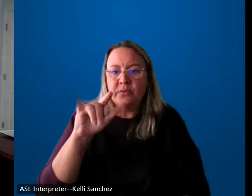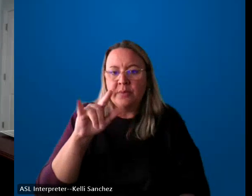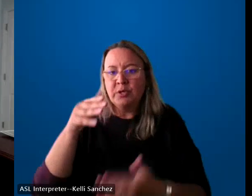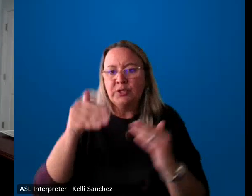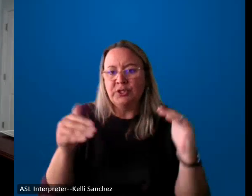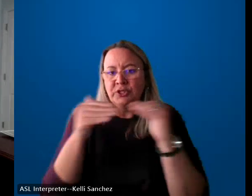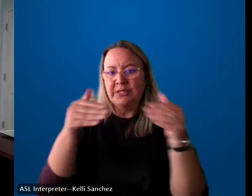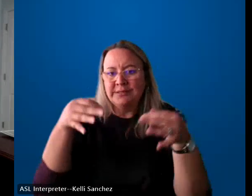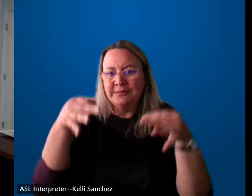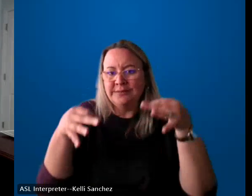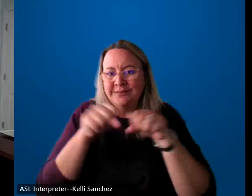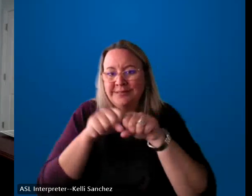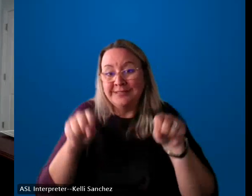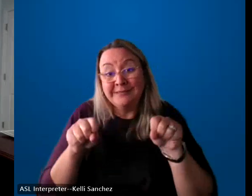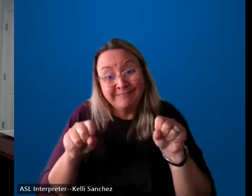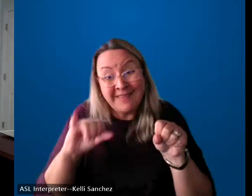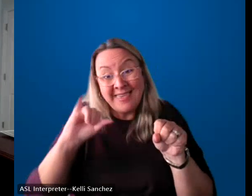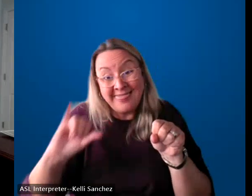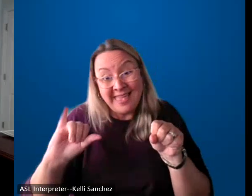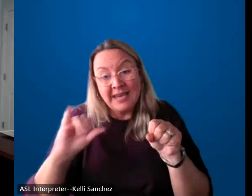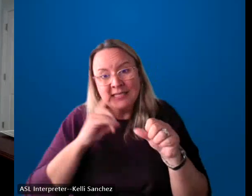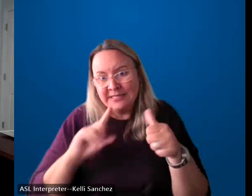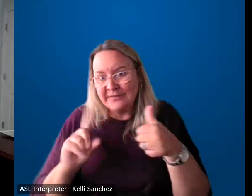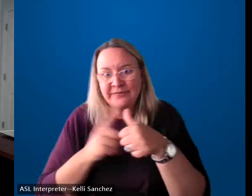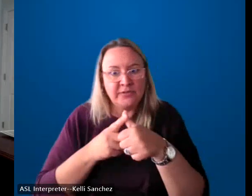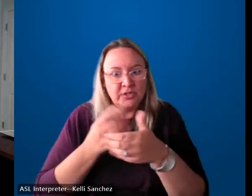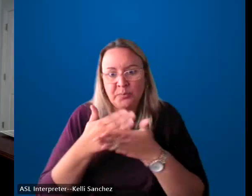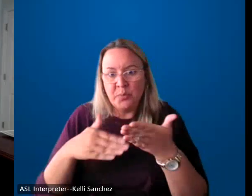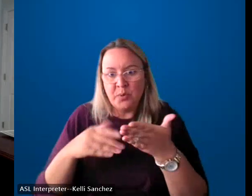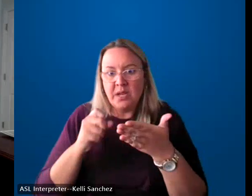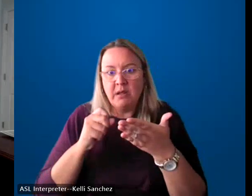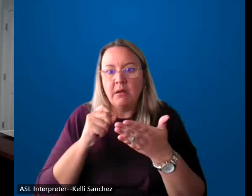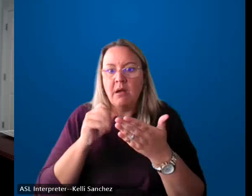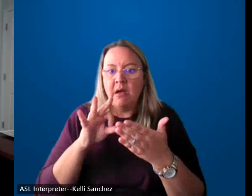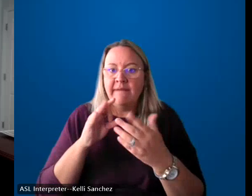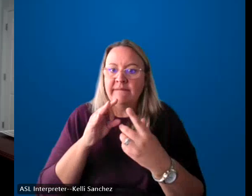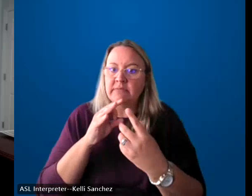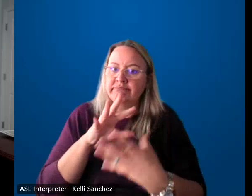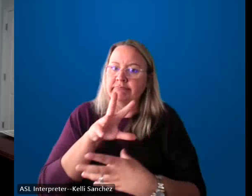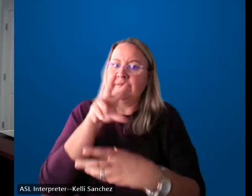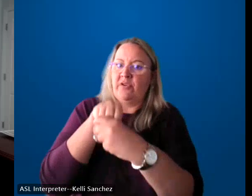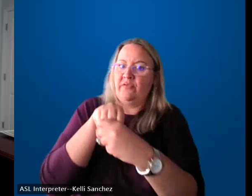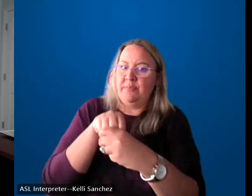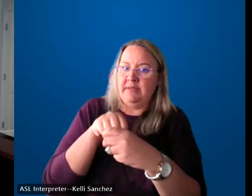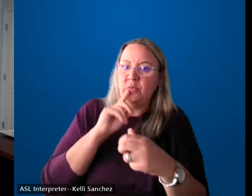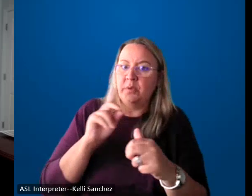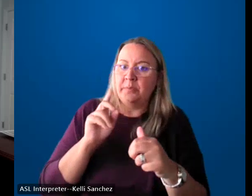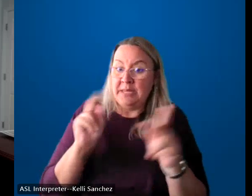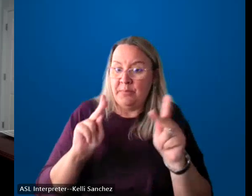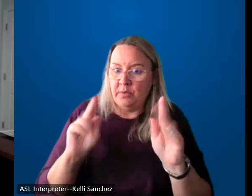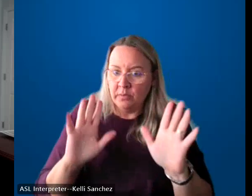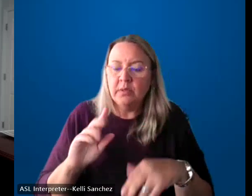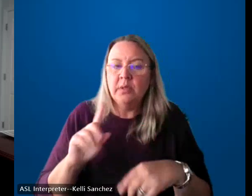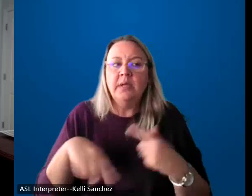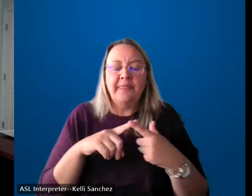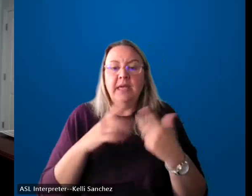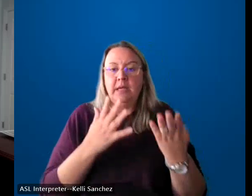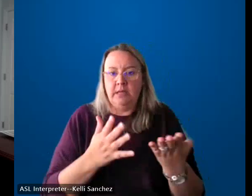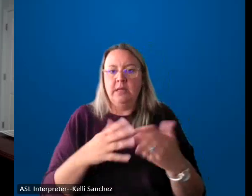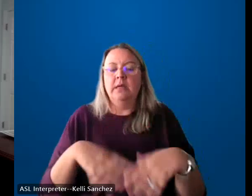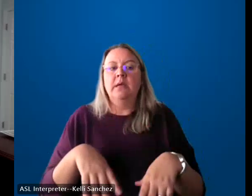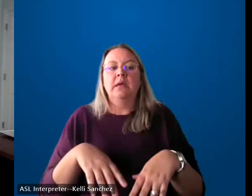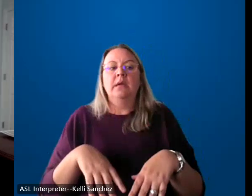So, that is actually the first point of interaction for a lot of folks. And then sort of building on